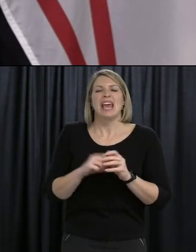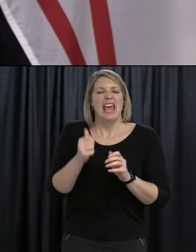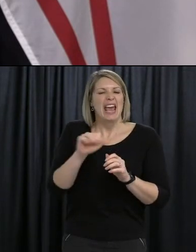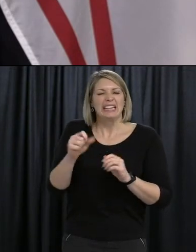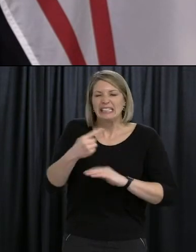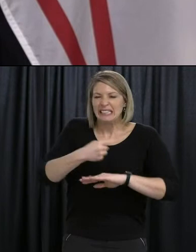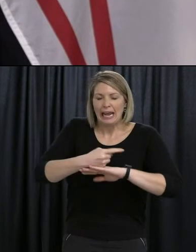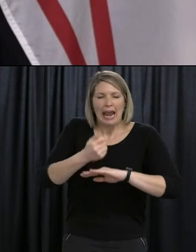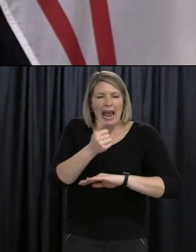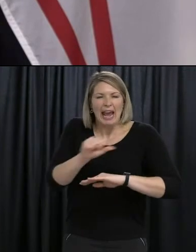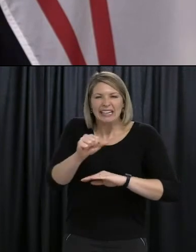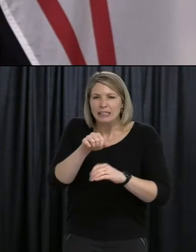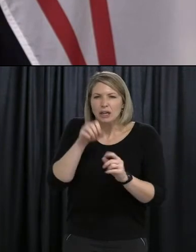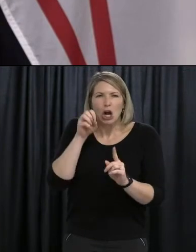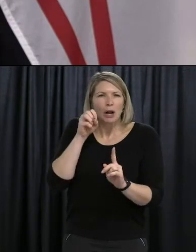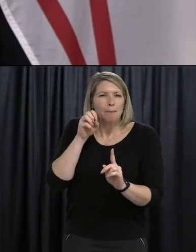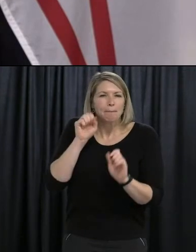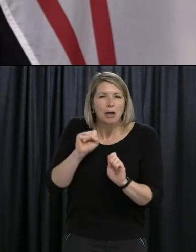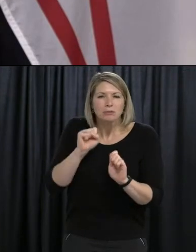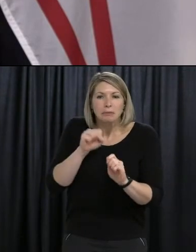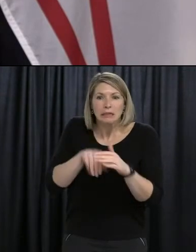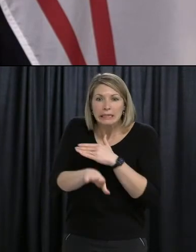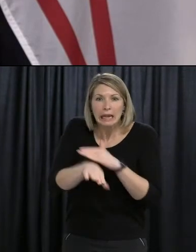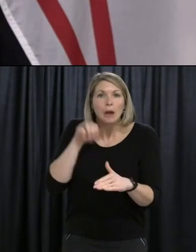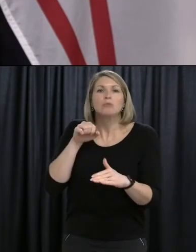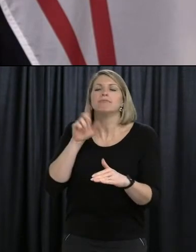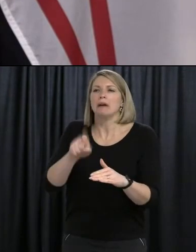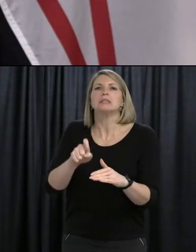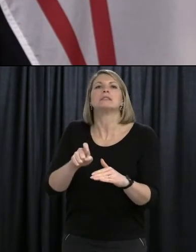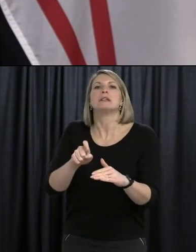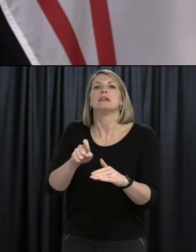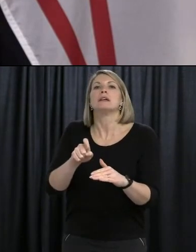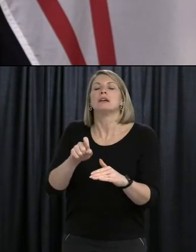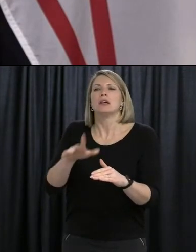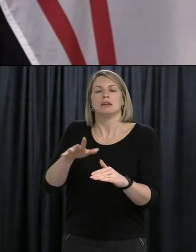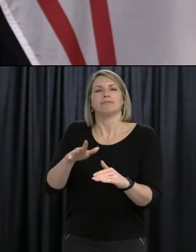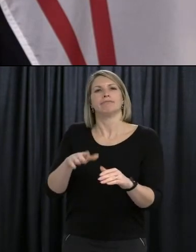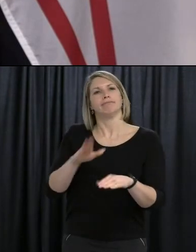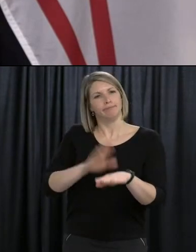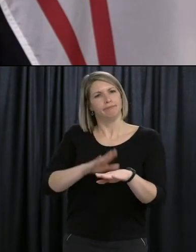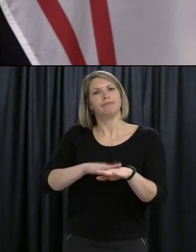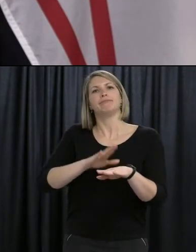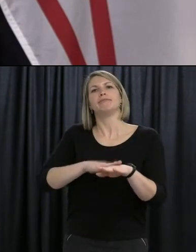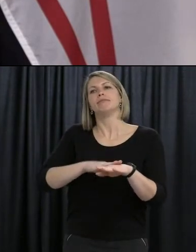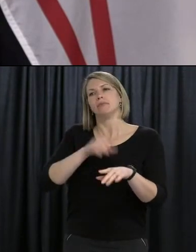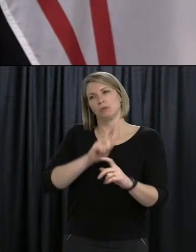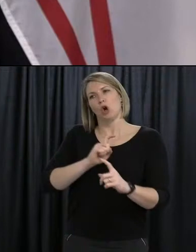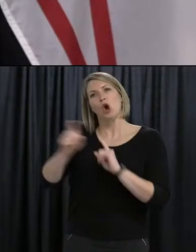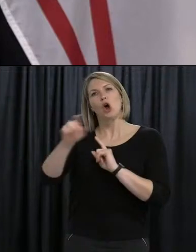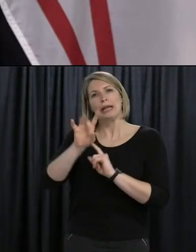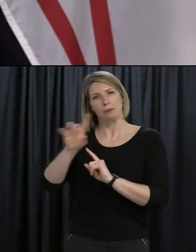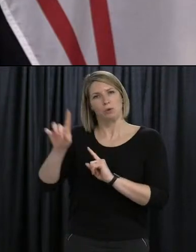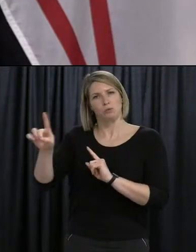who have been advised to self-isolate develop any symptoms of COVID-19, they are advised to arrange testing.